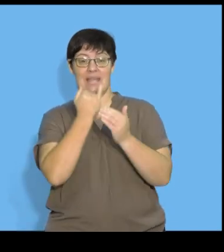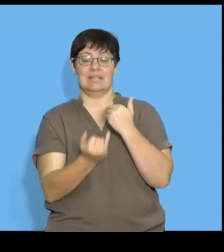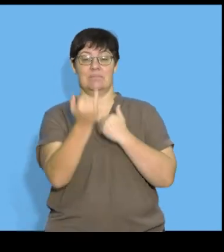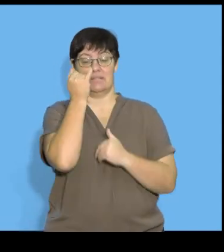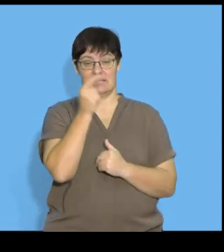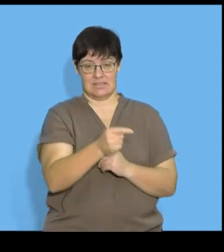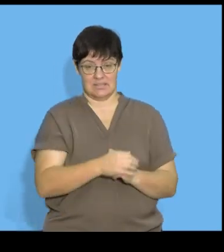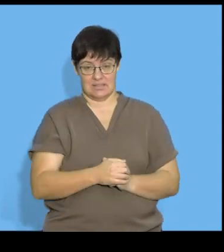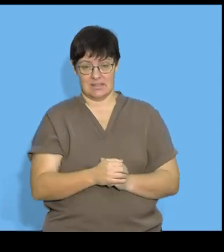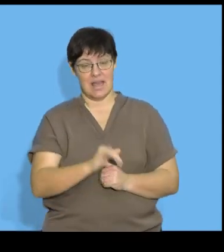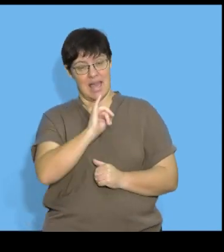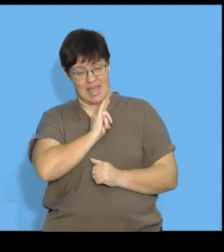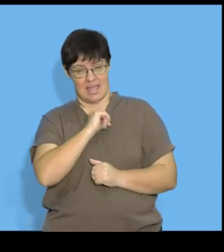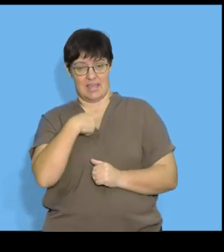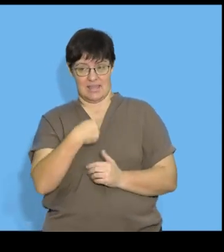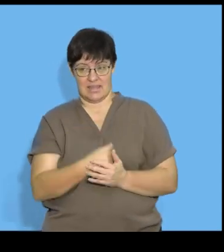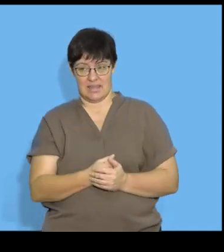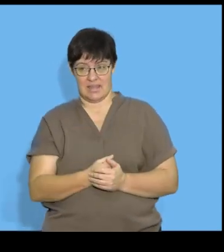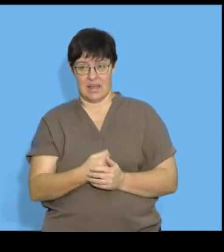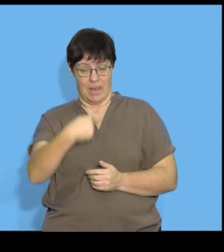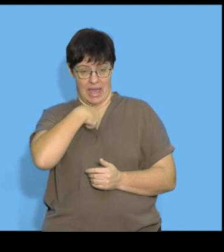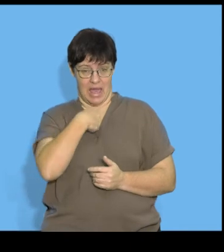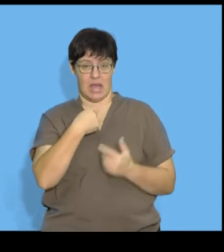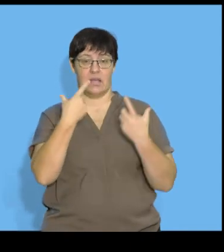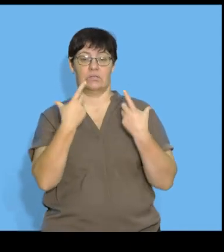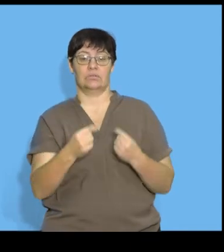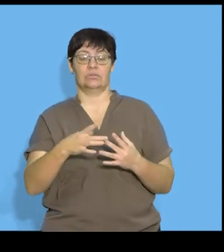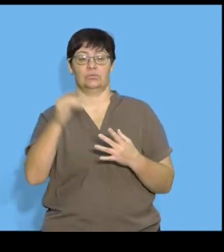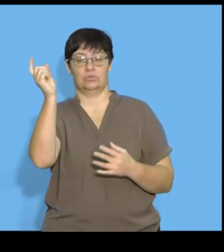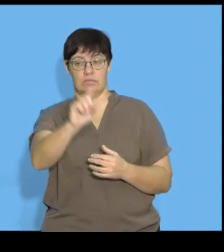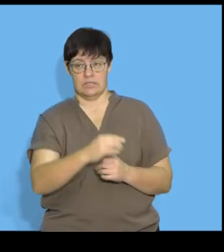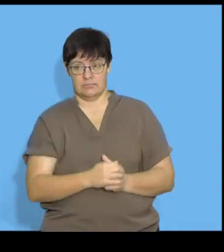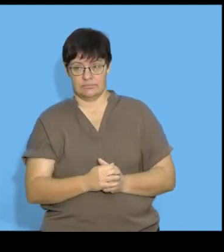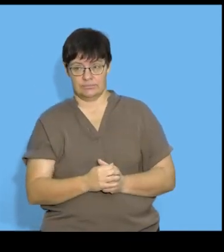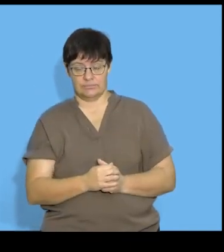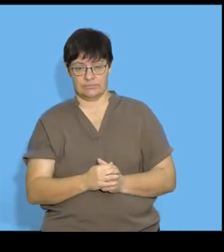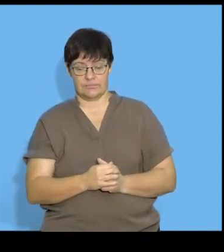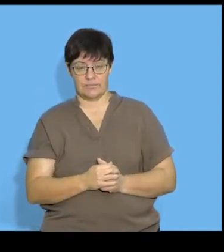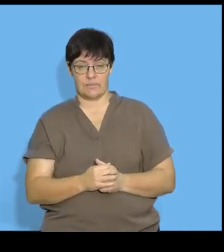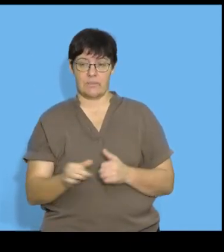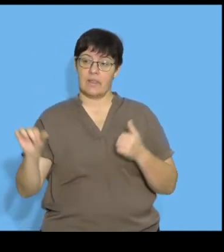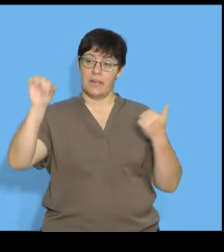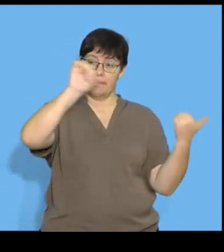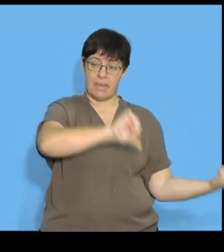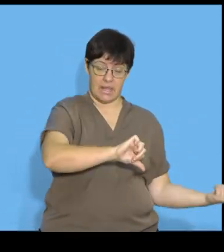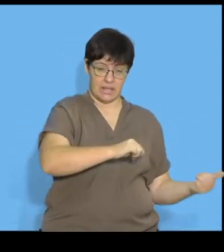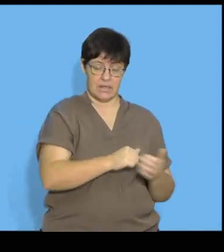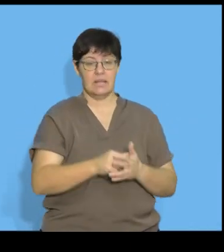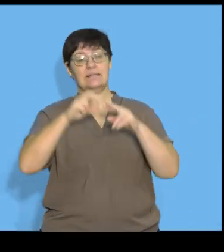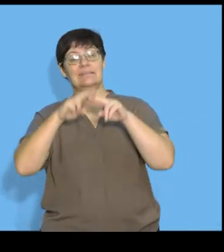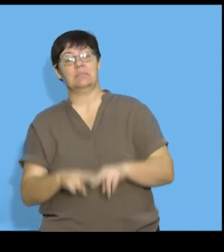I. What did I choose? So if I go back to the next one, what is the